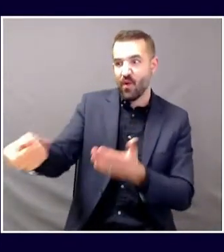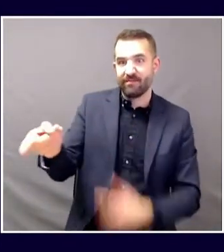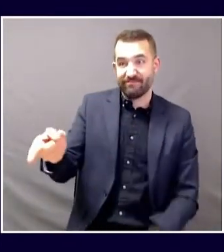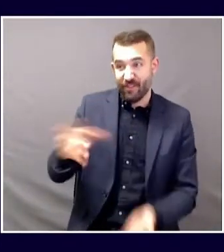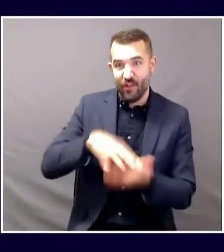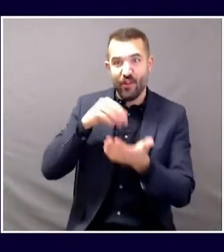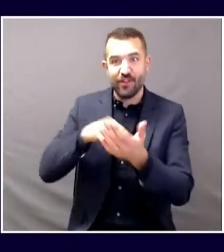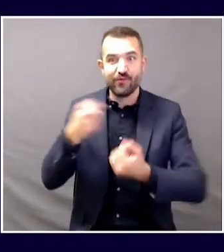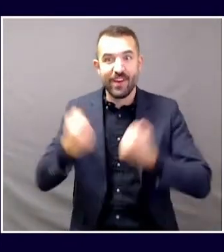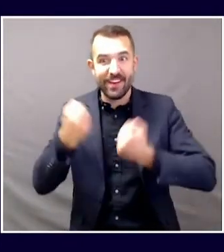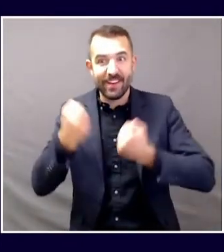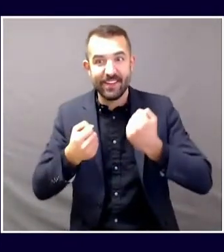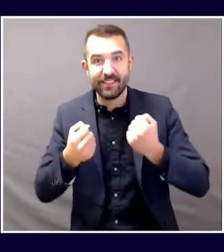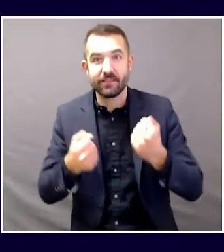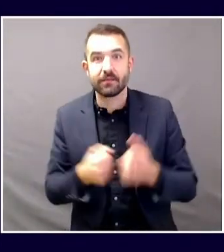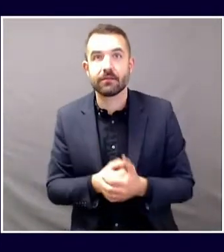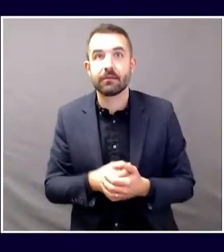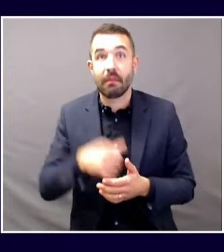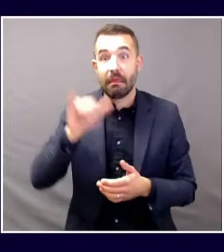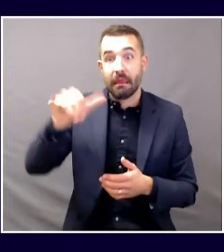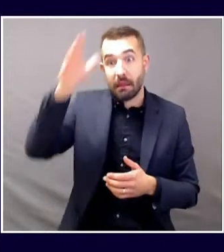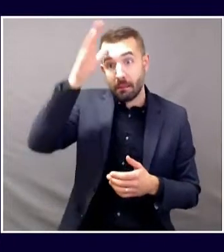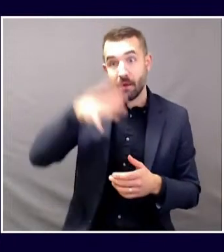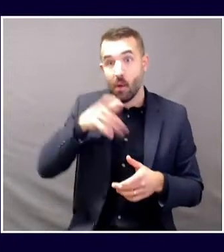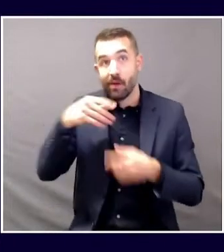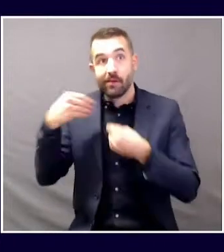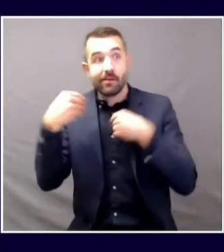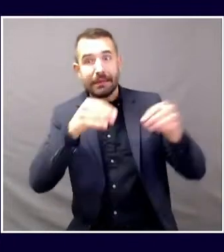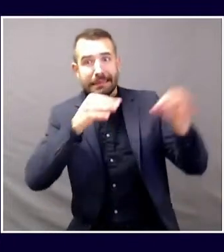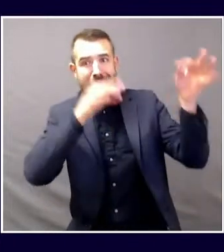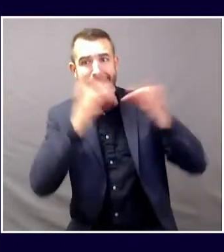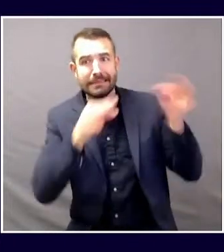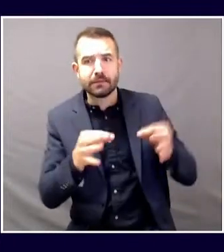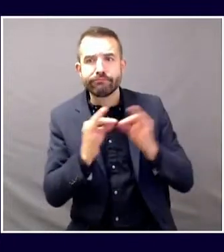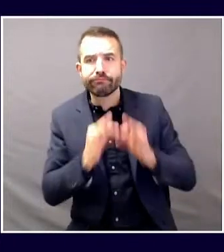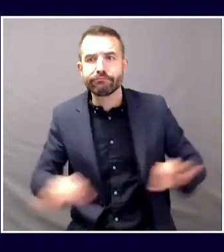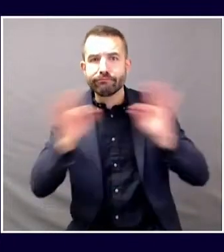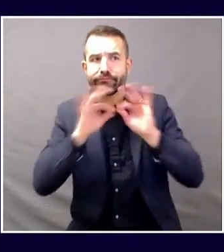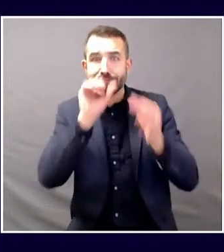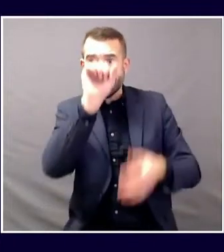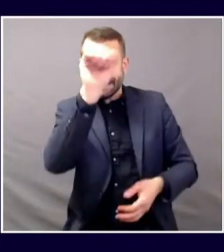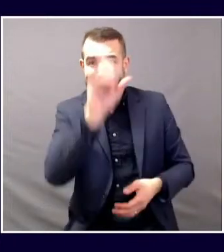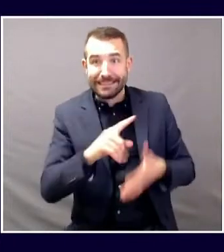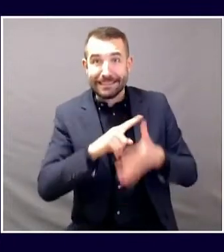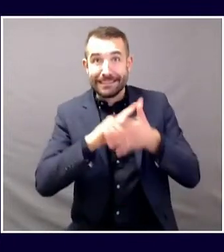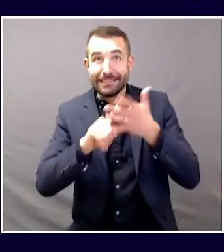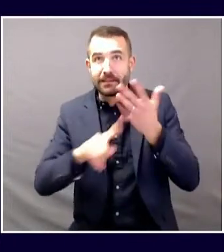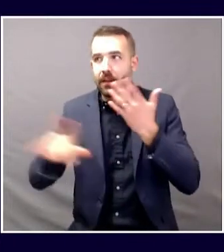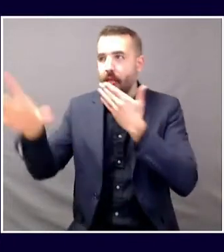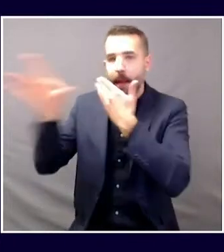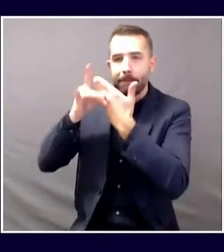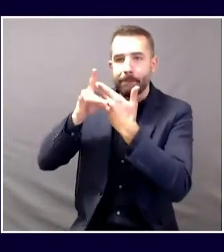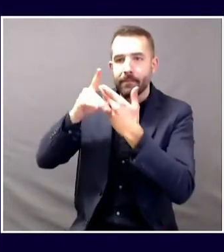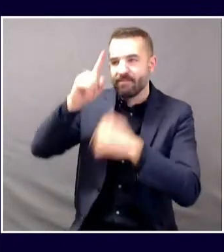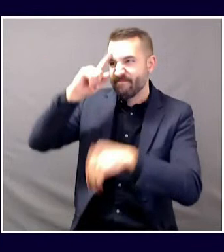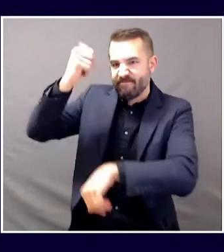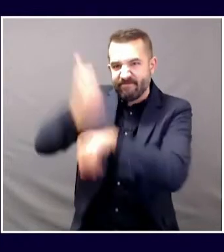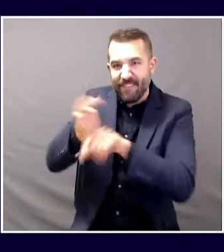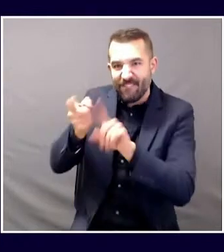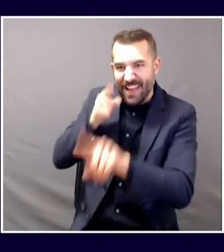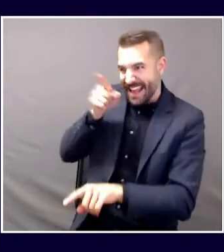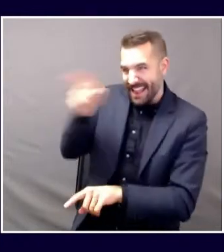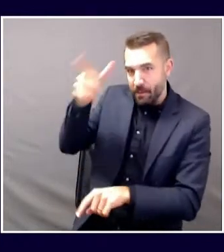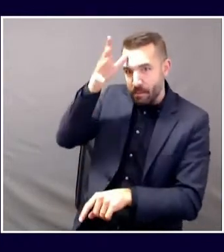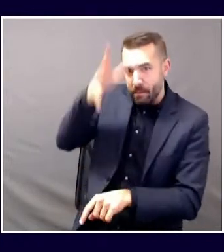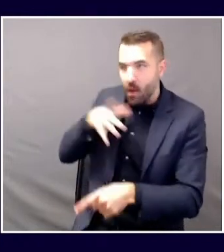first car salesman told him about cars. And what that car salesman told him was, you got to change